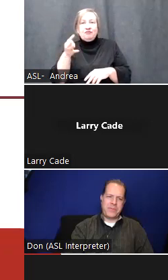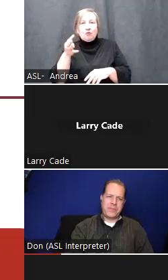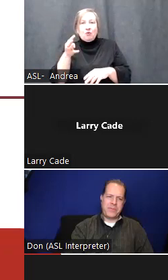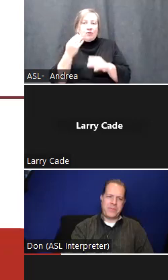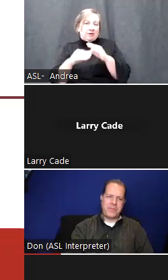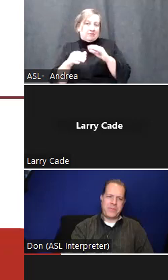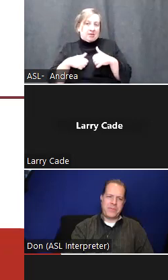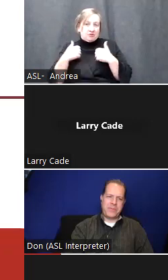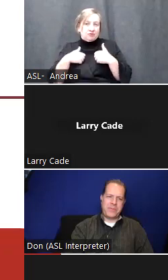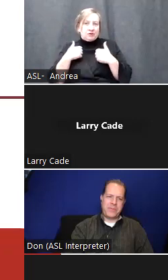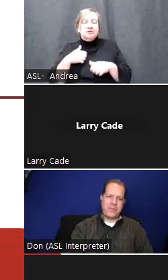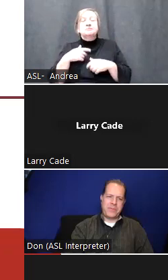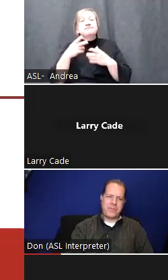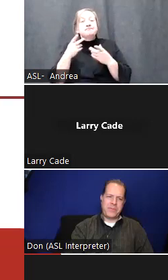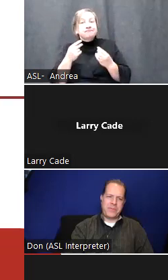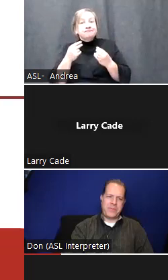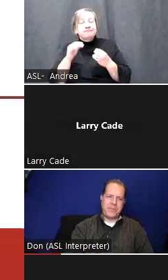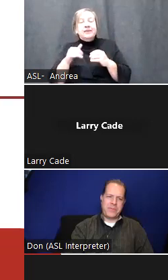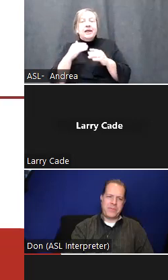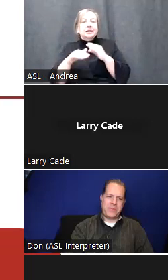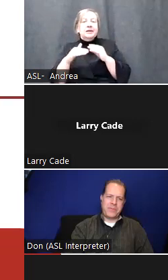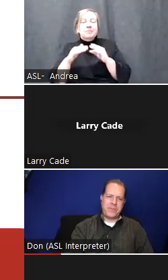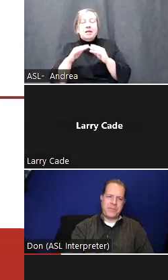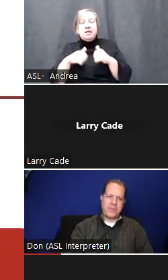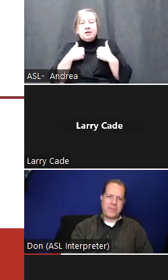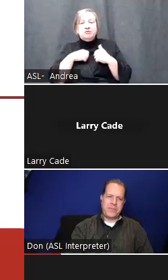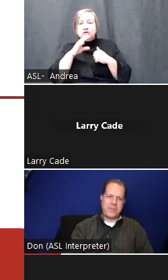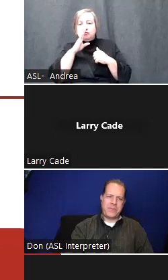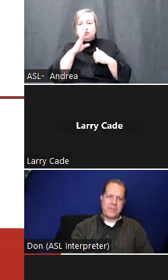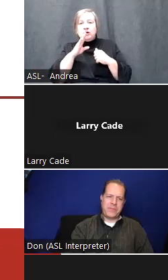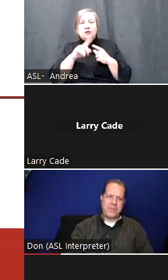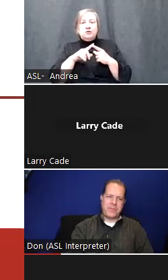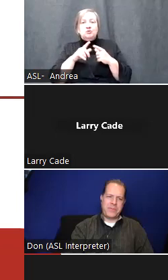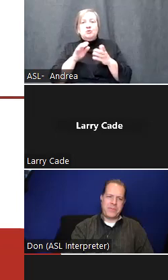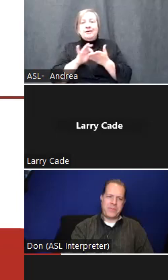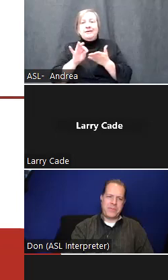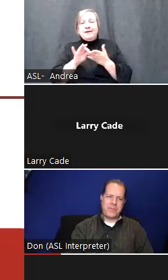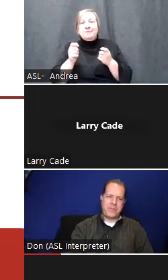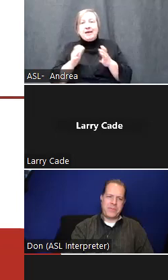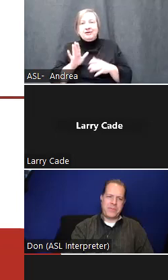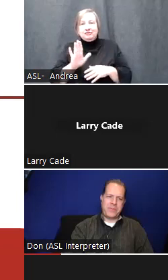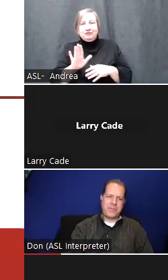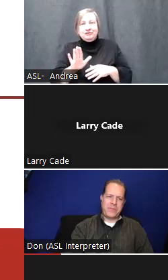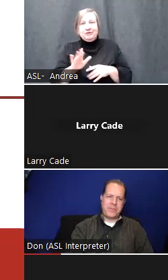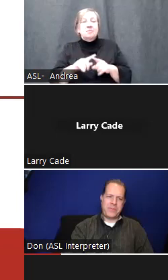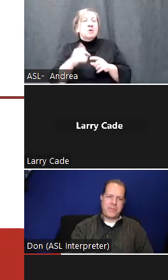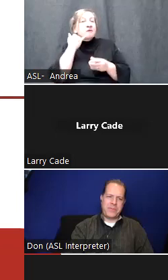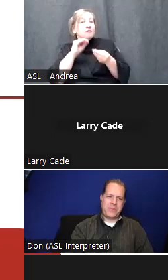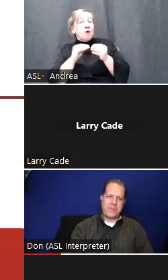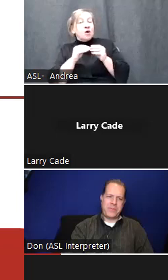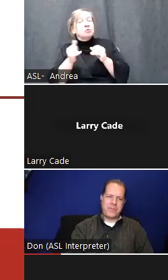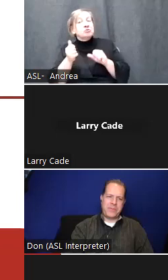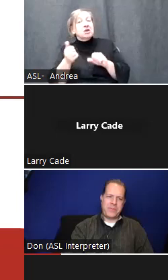that does too is that email address goes directly to your account managers, whereas the phone number, you can certainly